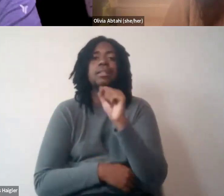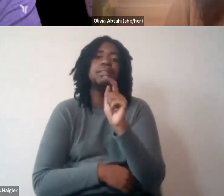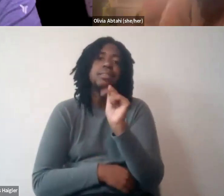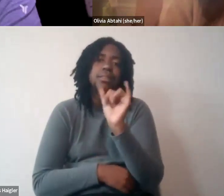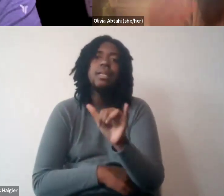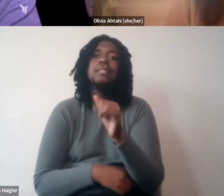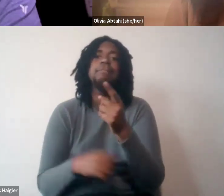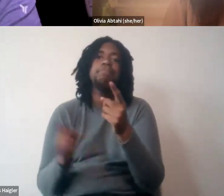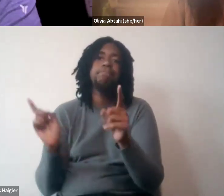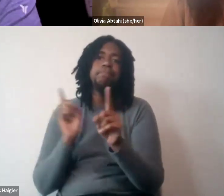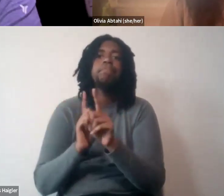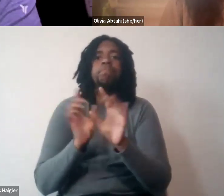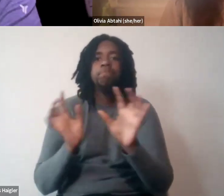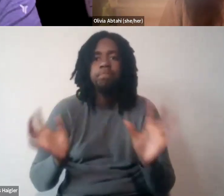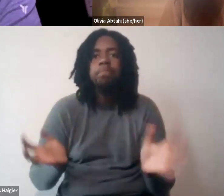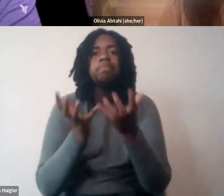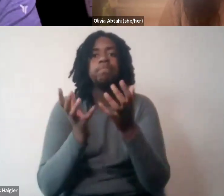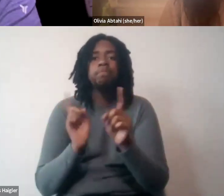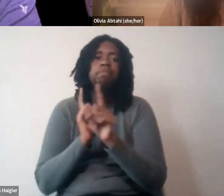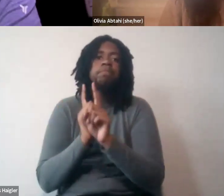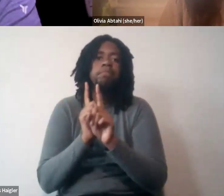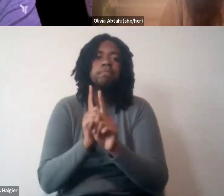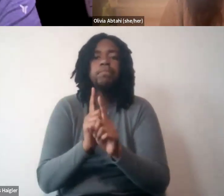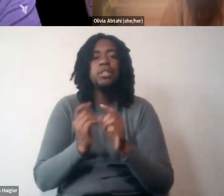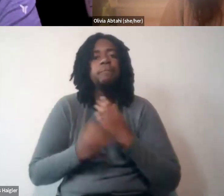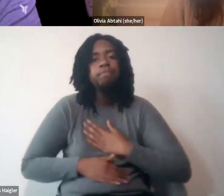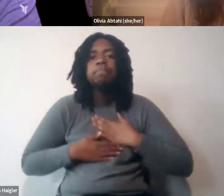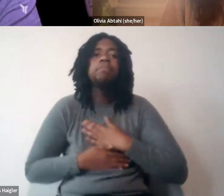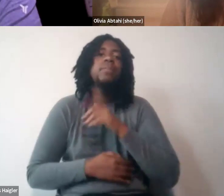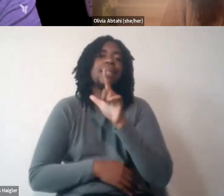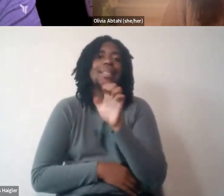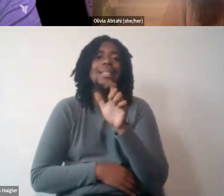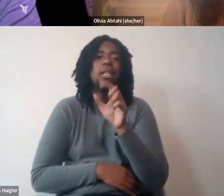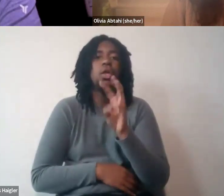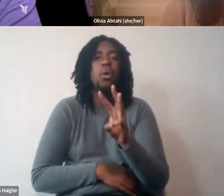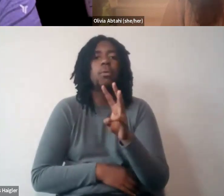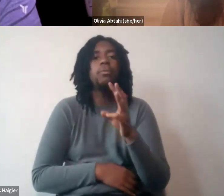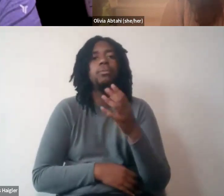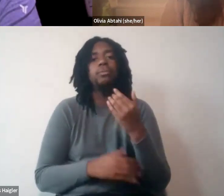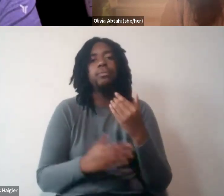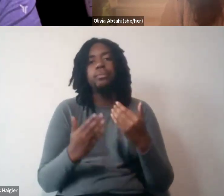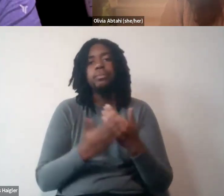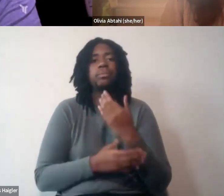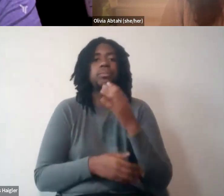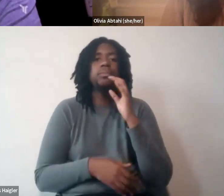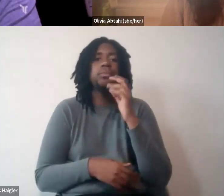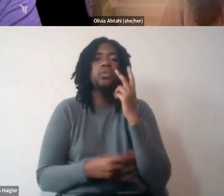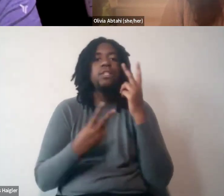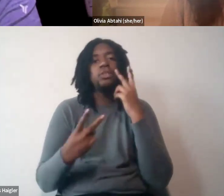Whitman, pushed me forward. And I'm so grateful to Lee&Low, 2 Books, and the New Visions Awards.